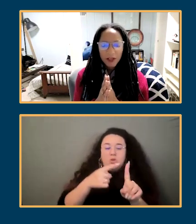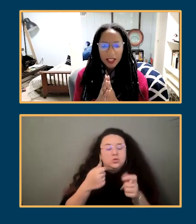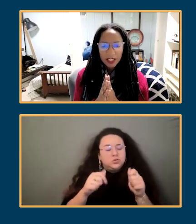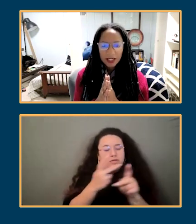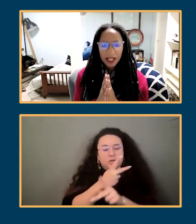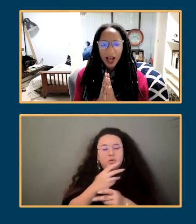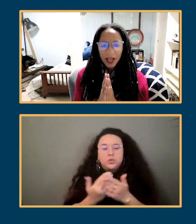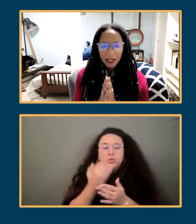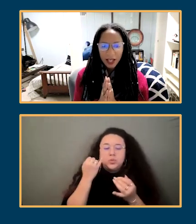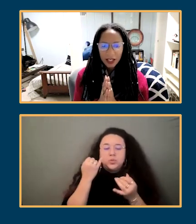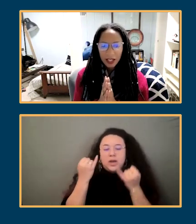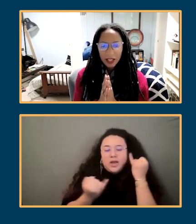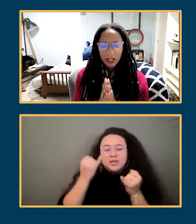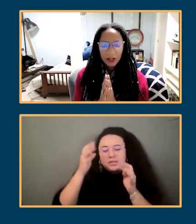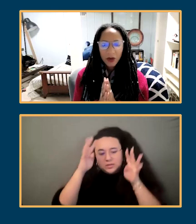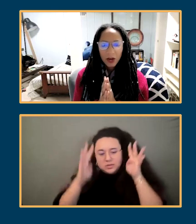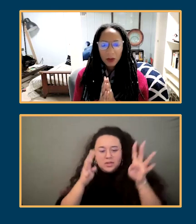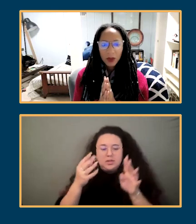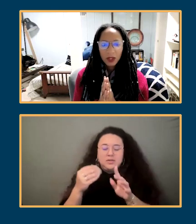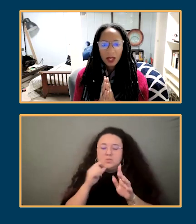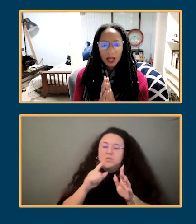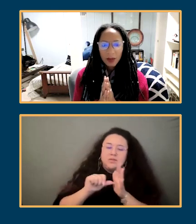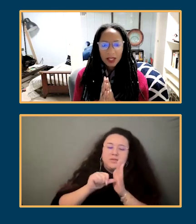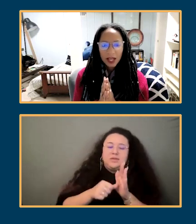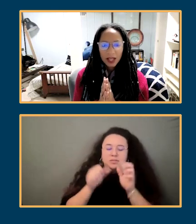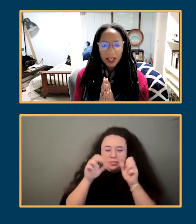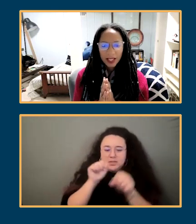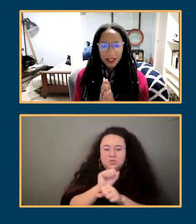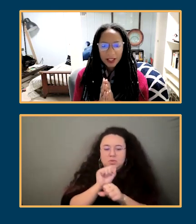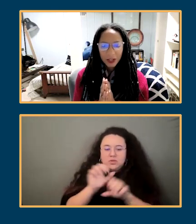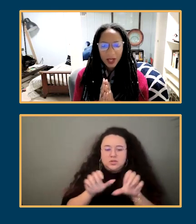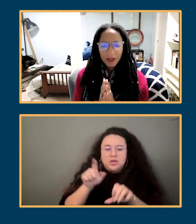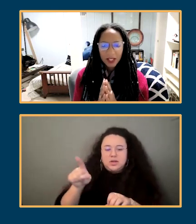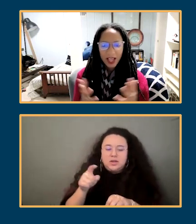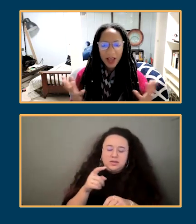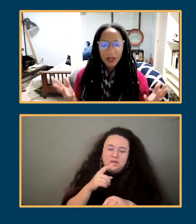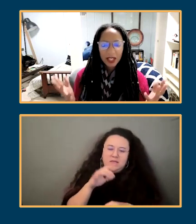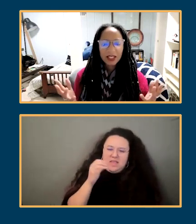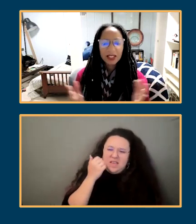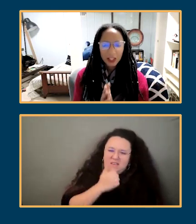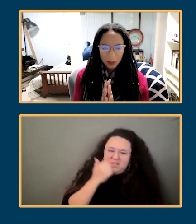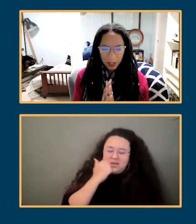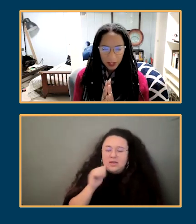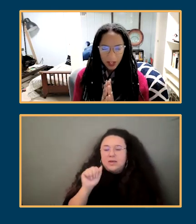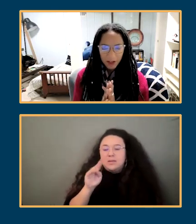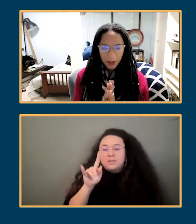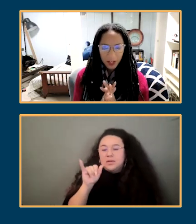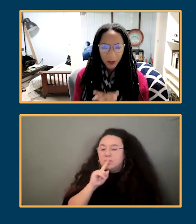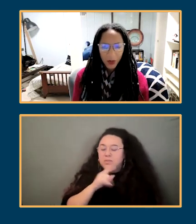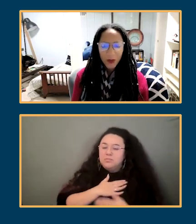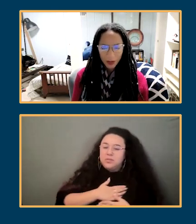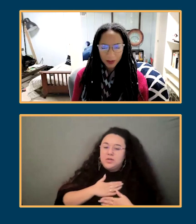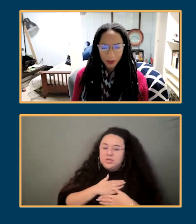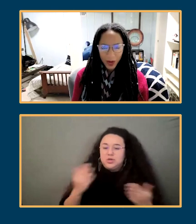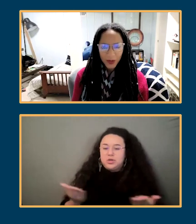and creative ideas that highlight the incredible work being done at the Institute every day. Amity, it is such a pleasure to have